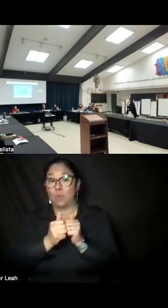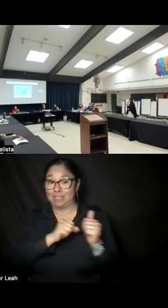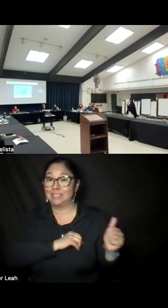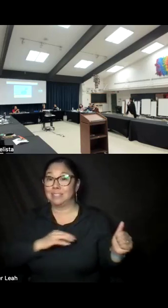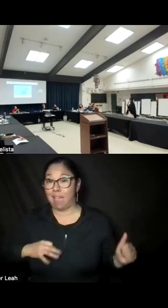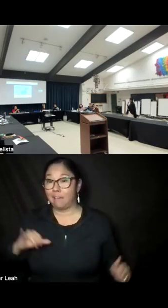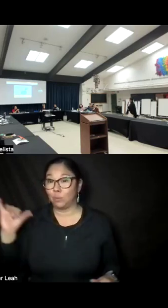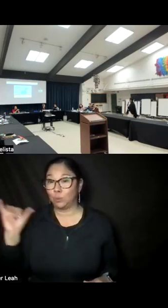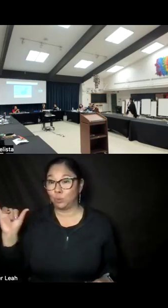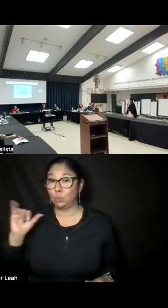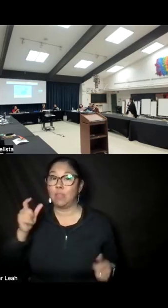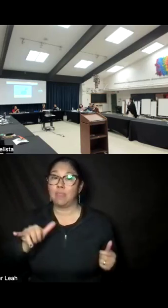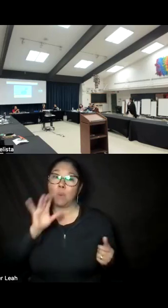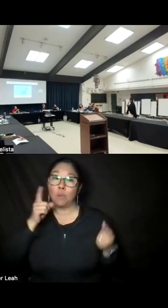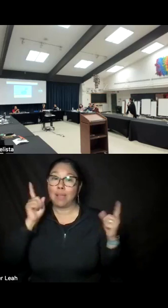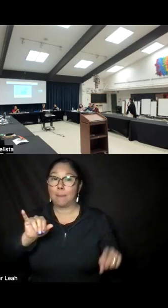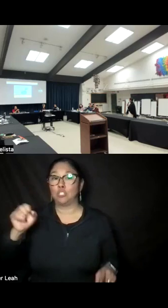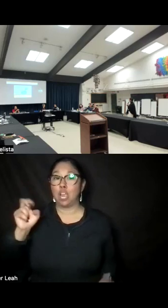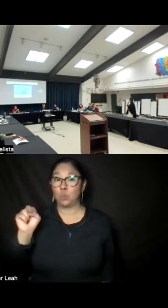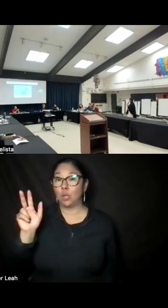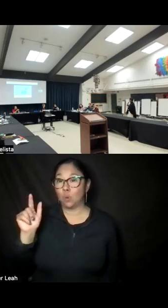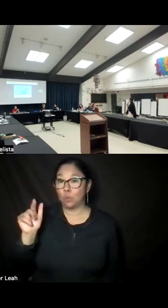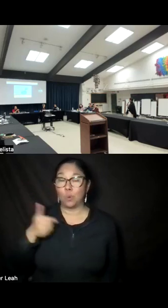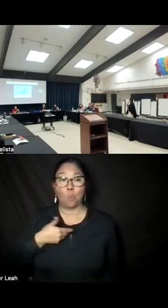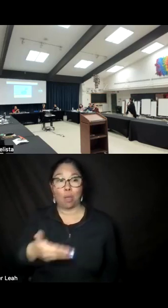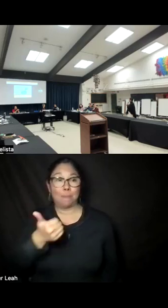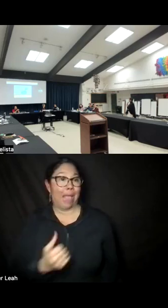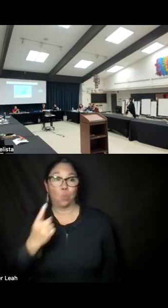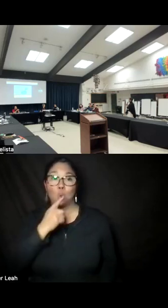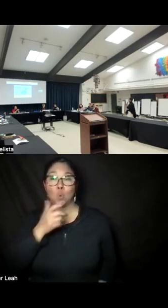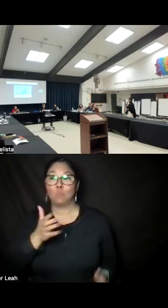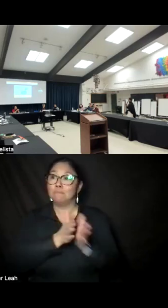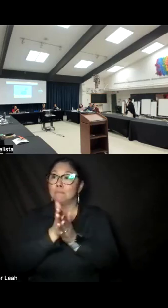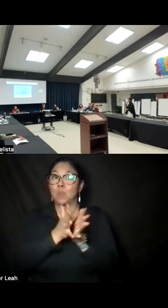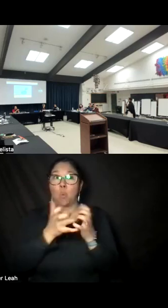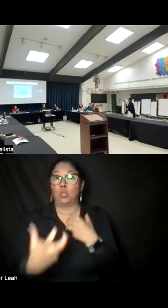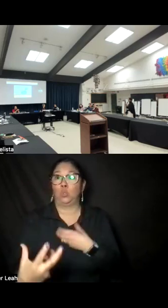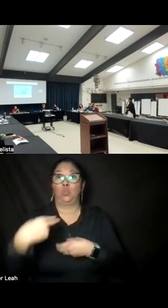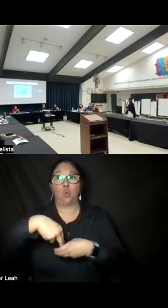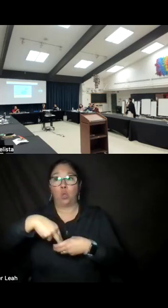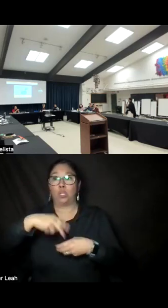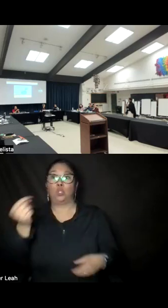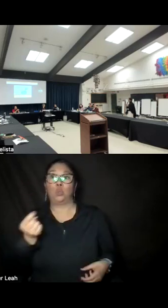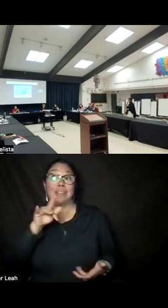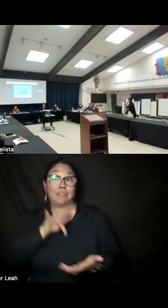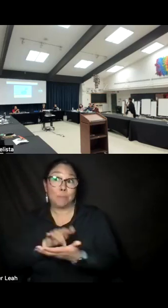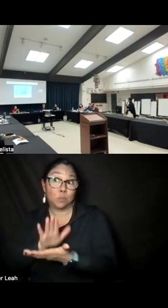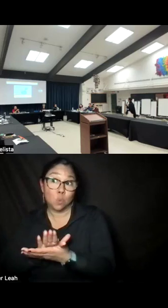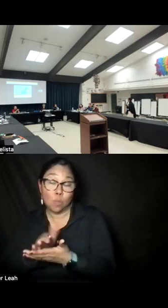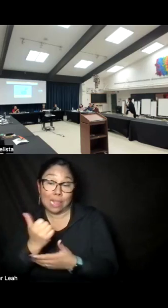So that's January 23rd, and we welcome any and all of you to come on Tuesday at the middle school. Any